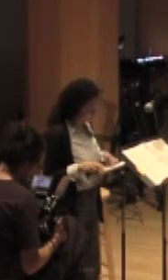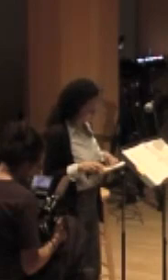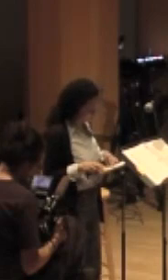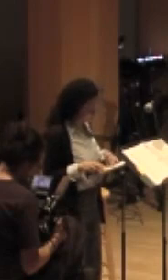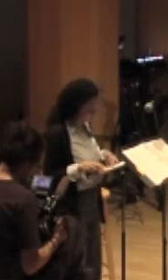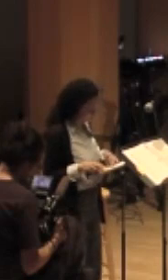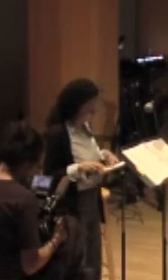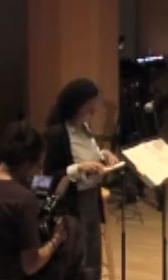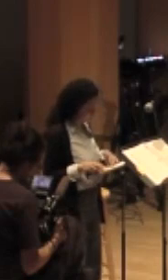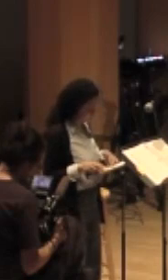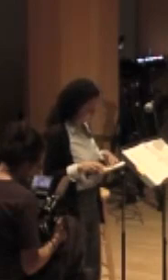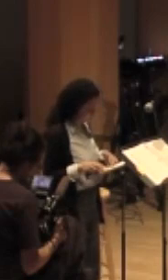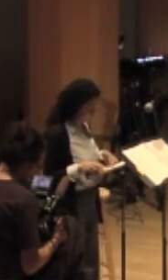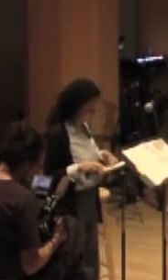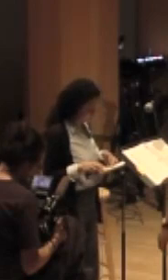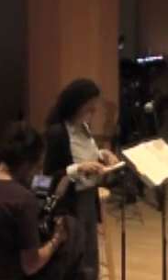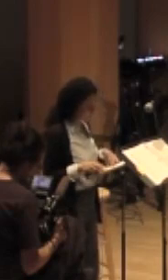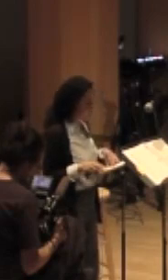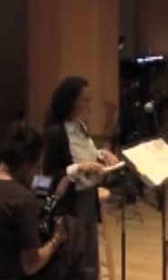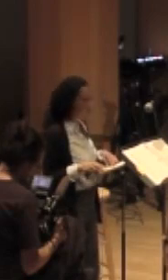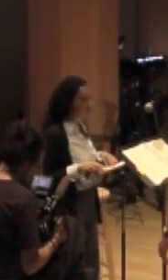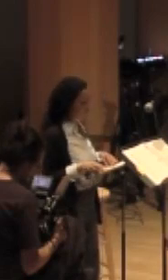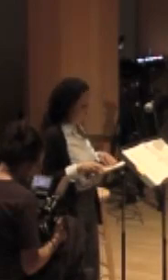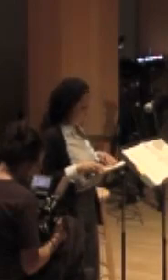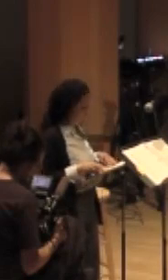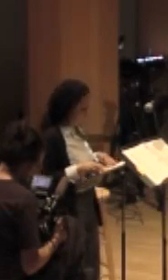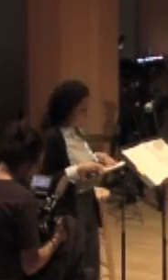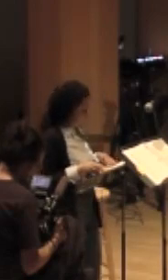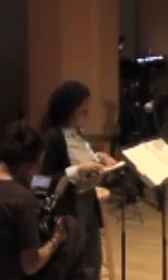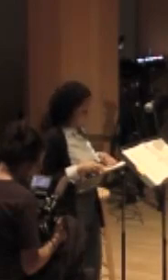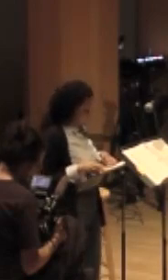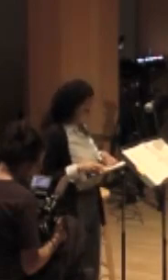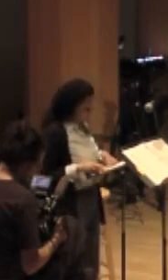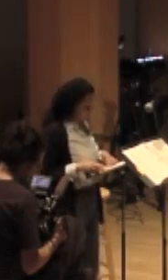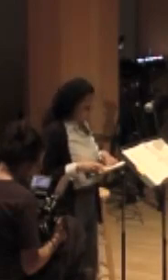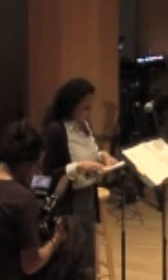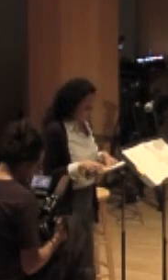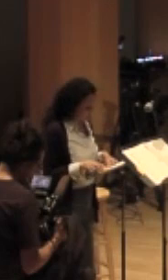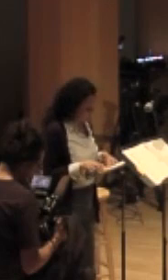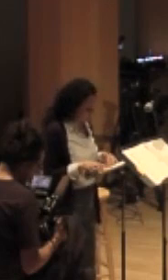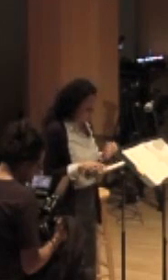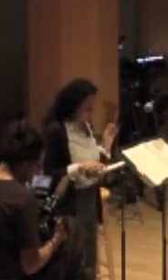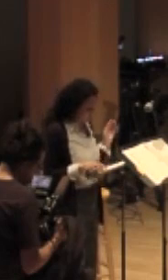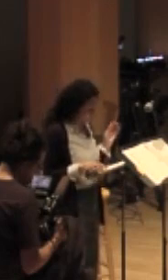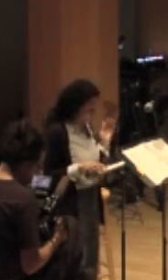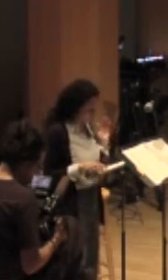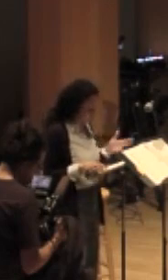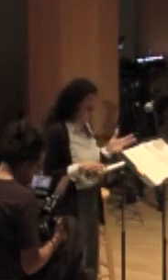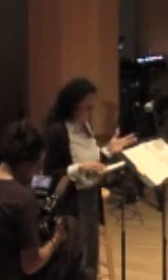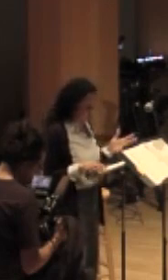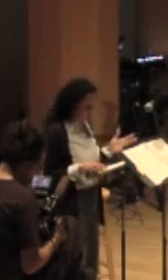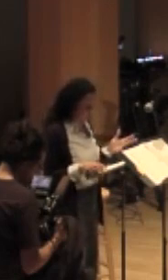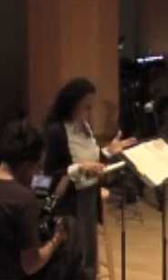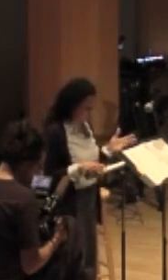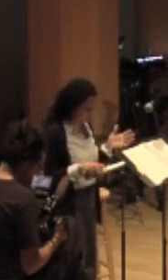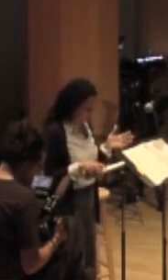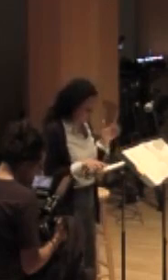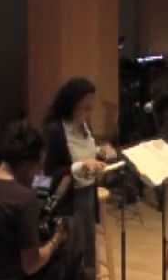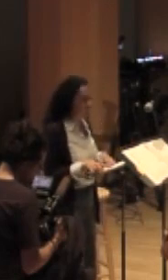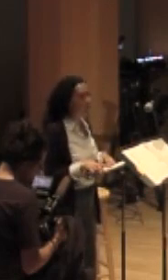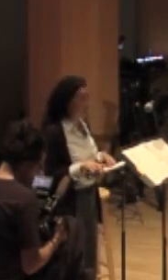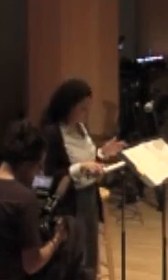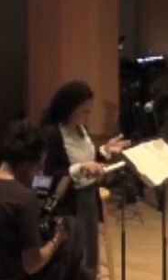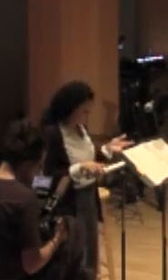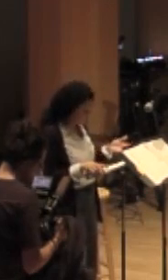comes in wearing a rain coat yeah okay I'm ready well if you really want to go out in the water